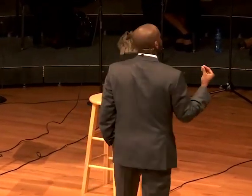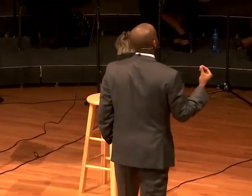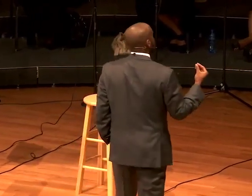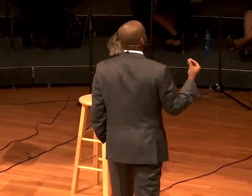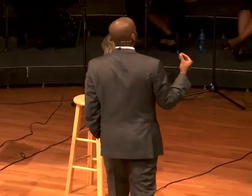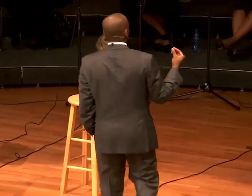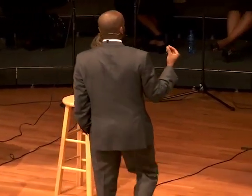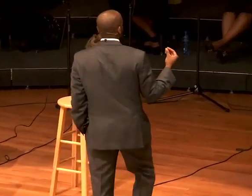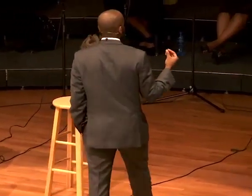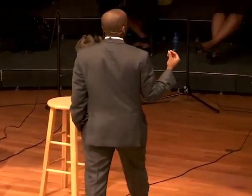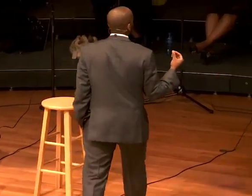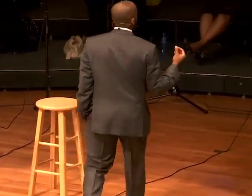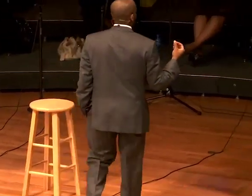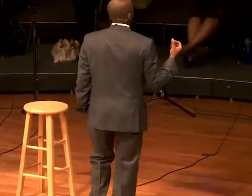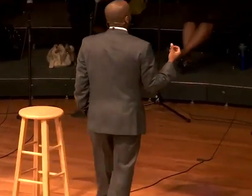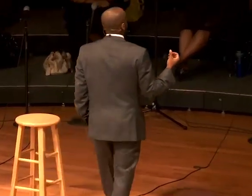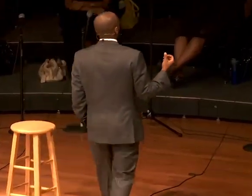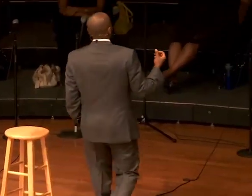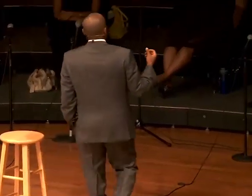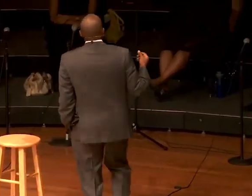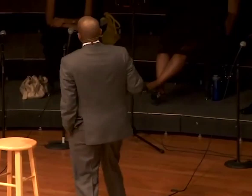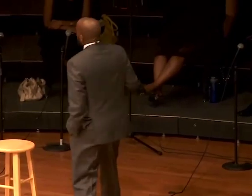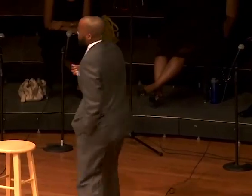to notice he was gone.